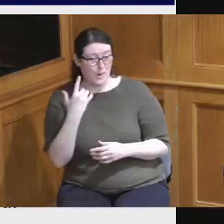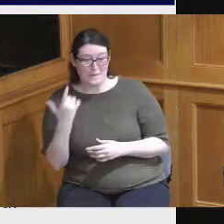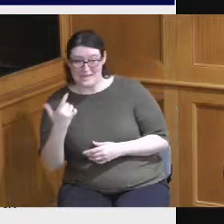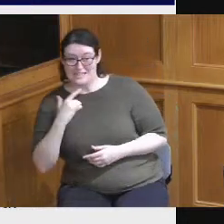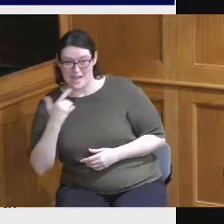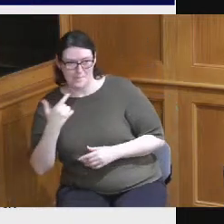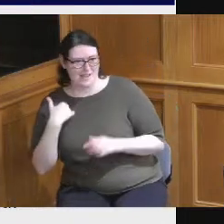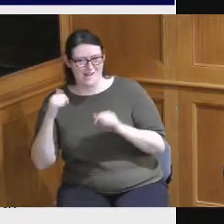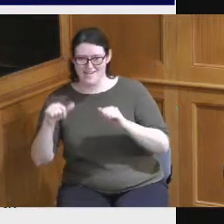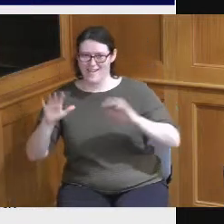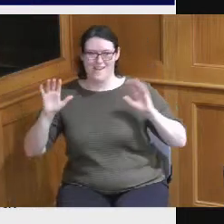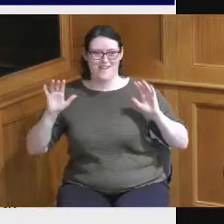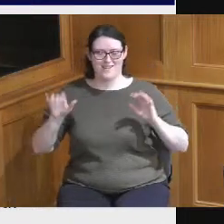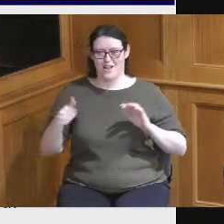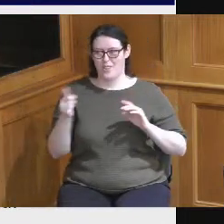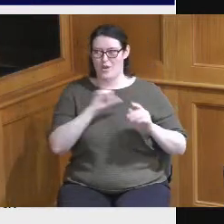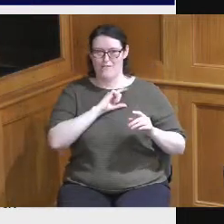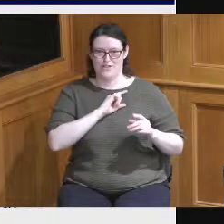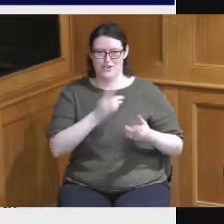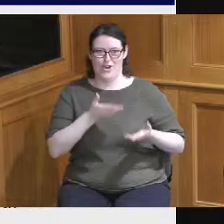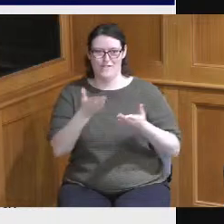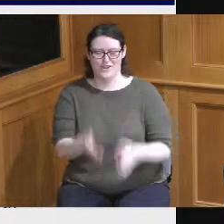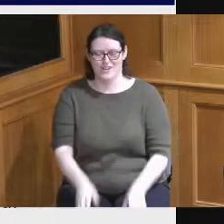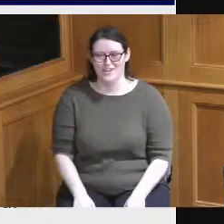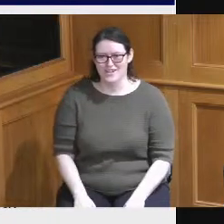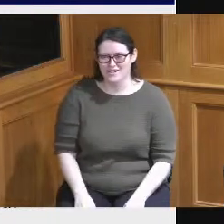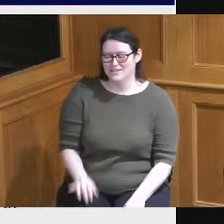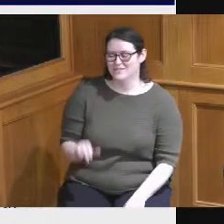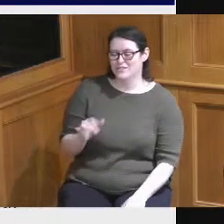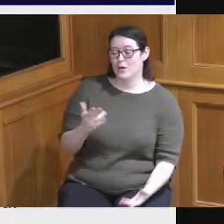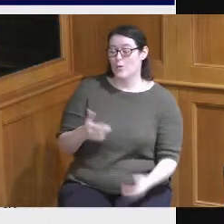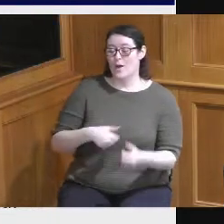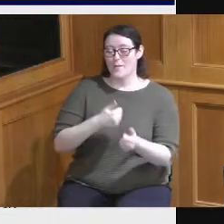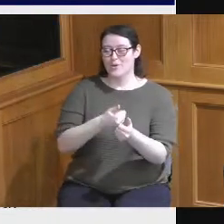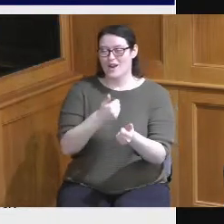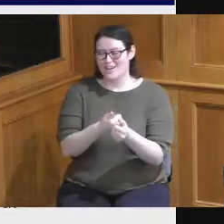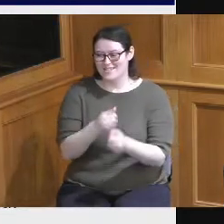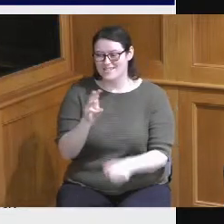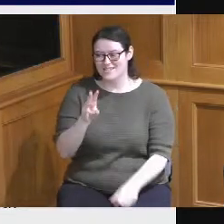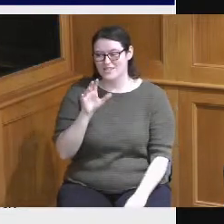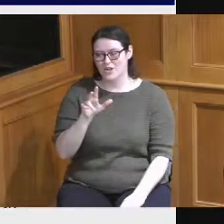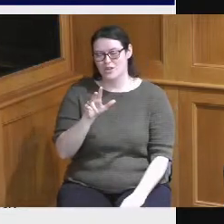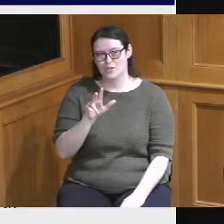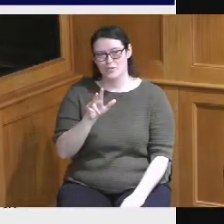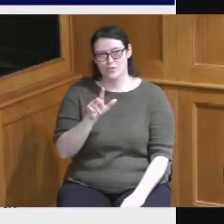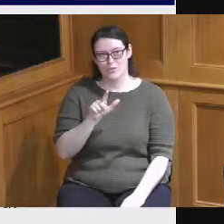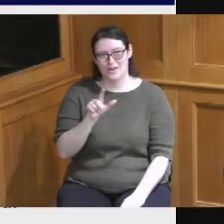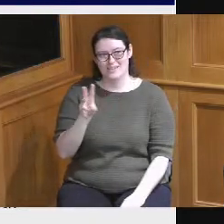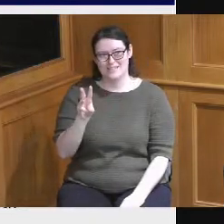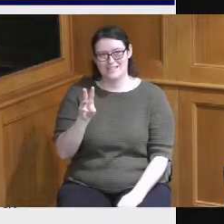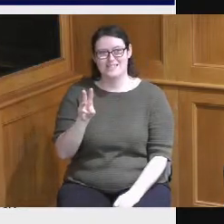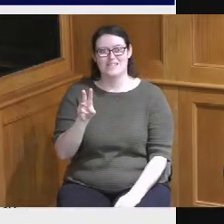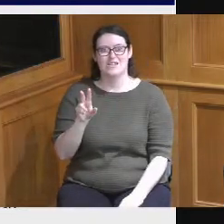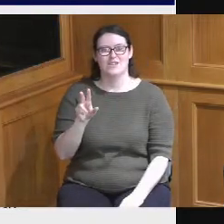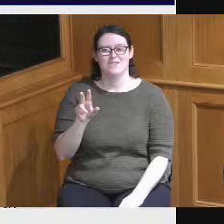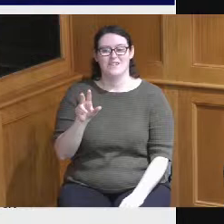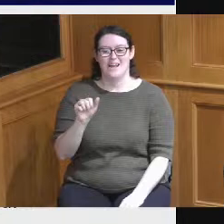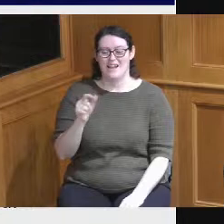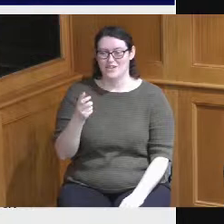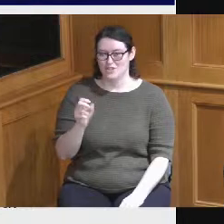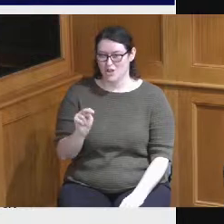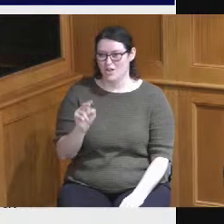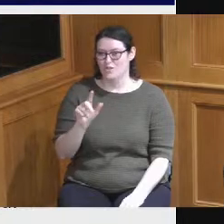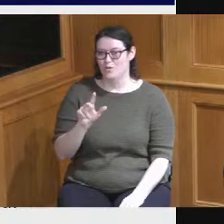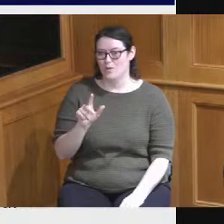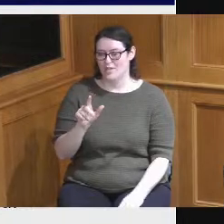okay. I'm okay. So upgrades, 626 Axon Body 3 cameras. That's going to have, so